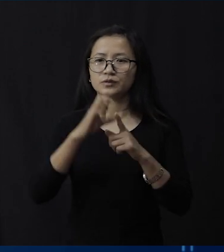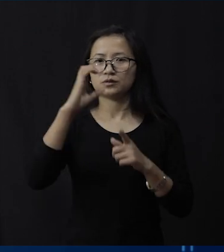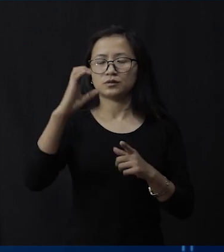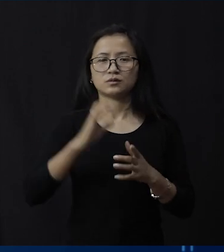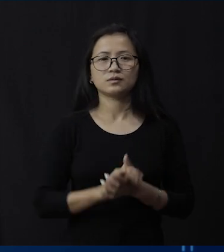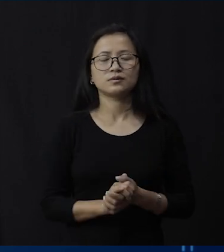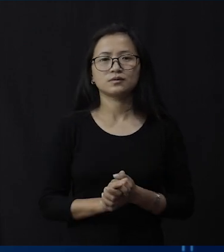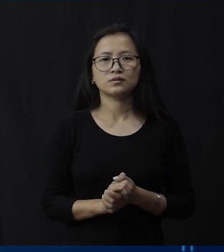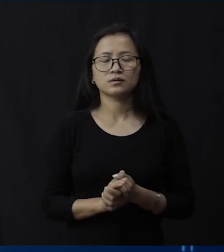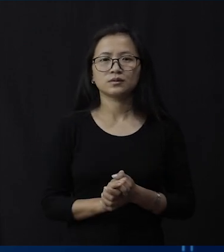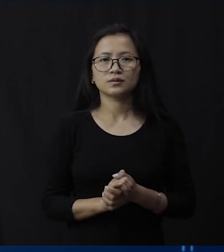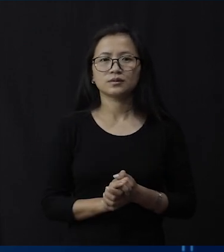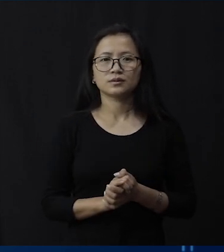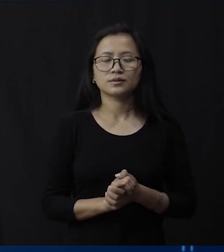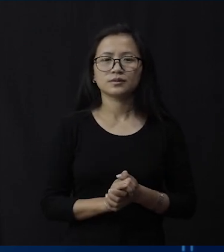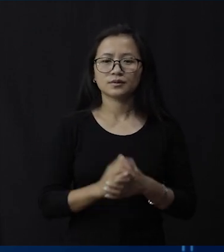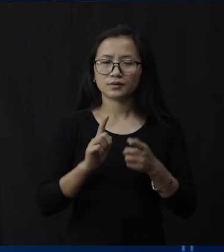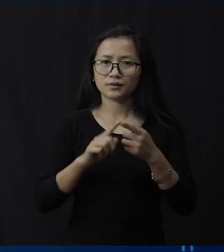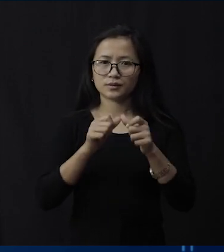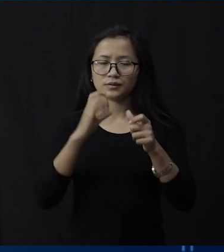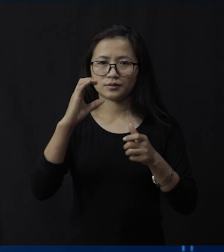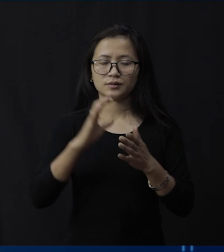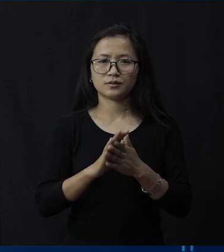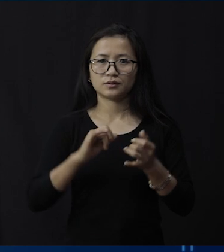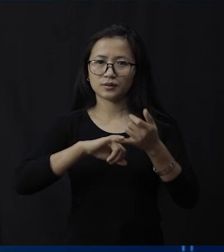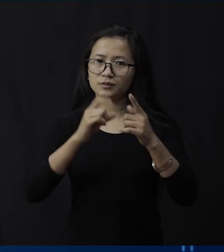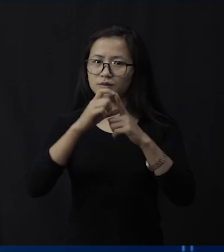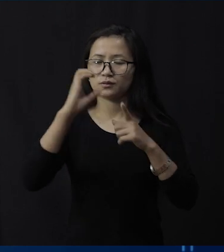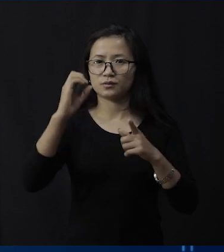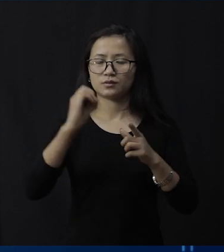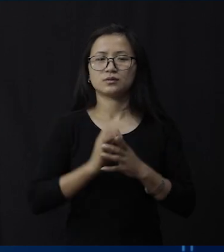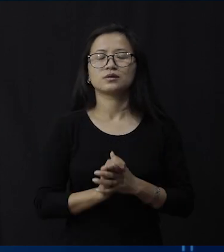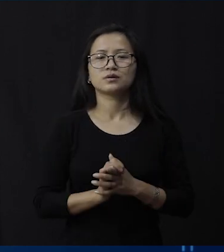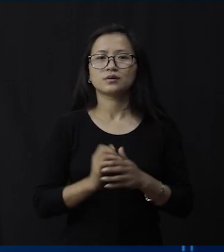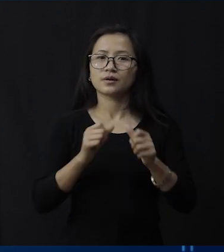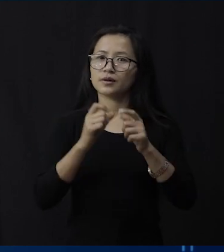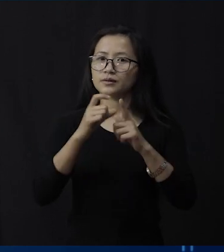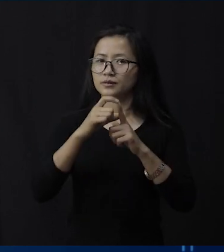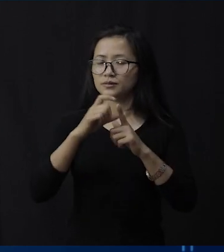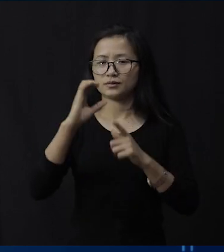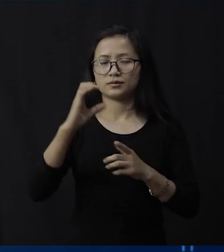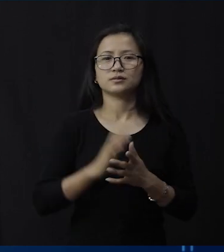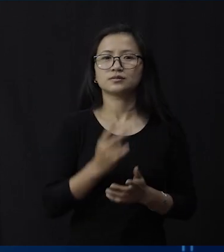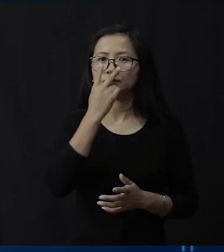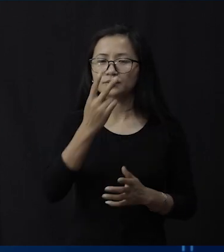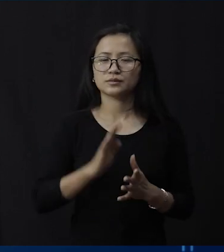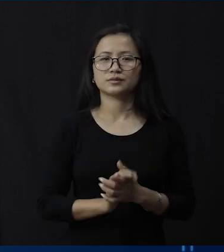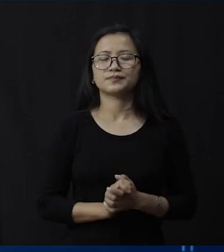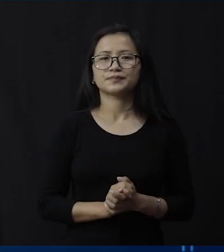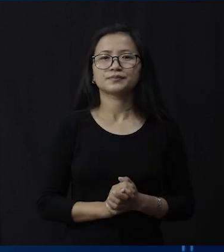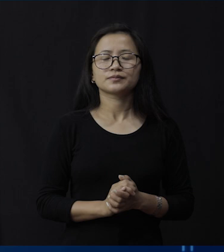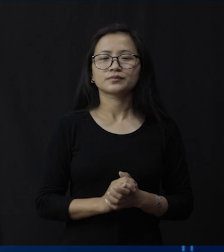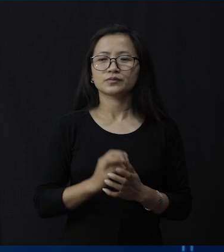right? Then we have the ESC, we have the SDO, and we have the ADC. So together, they